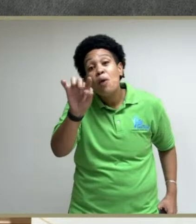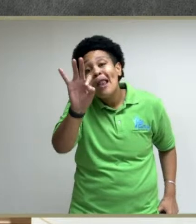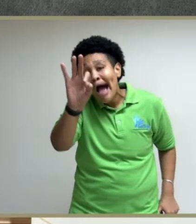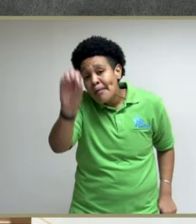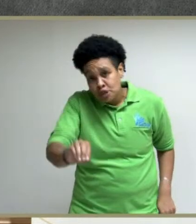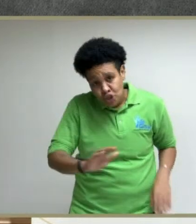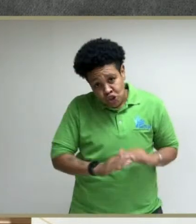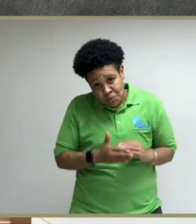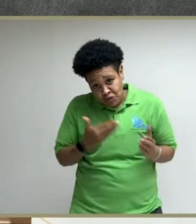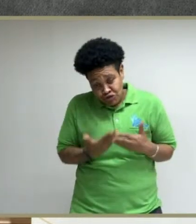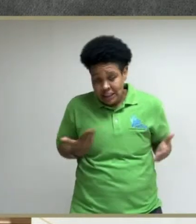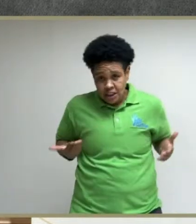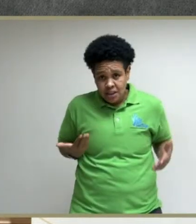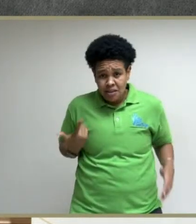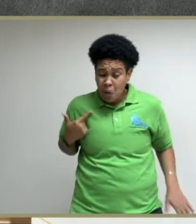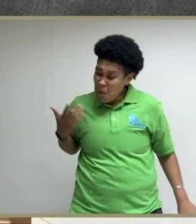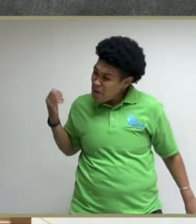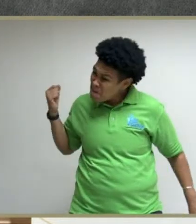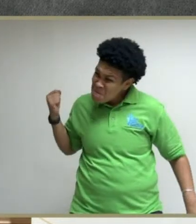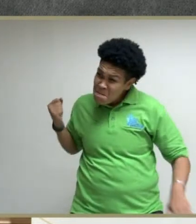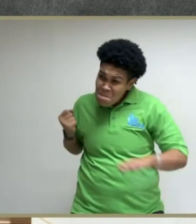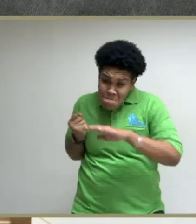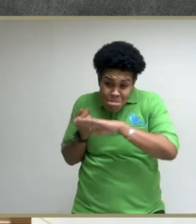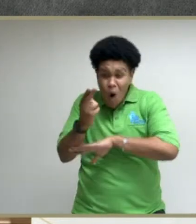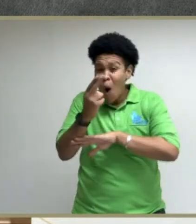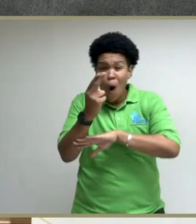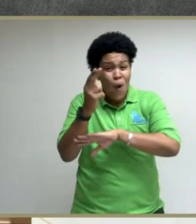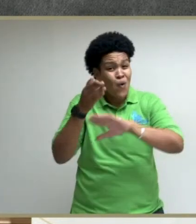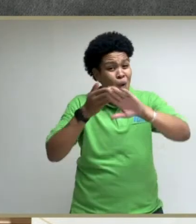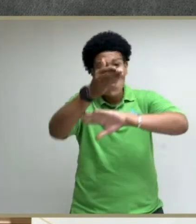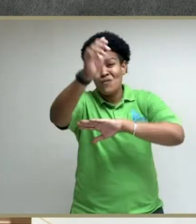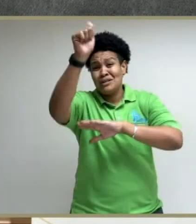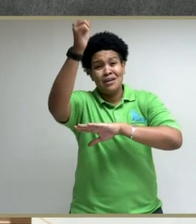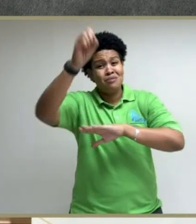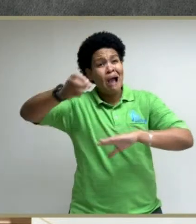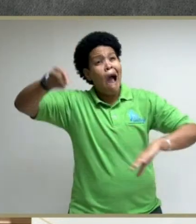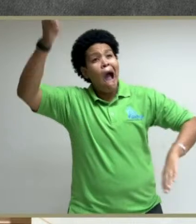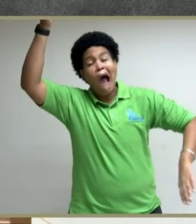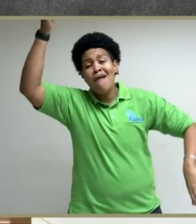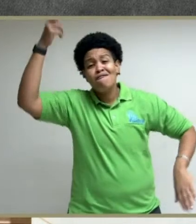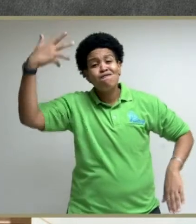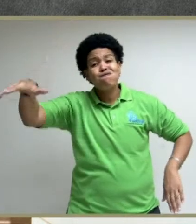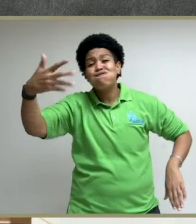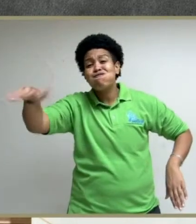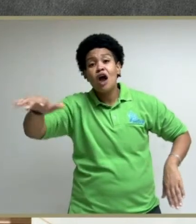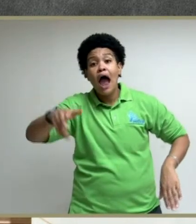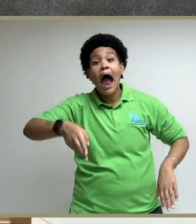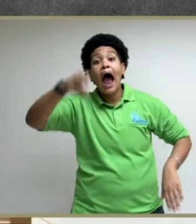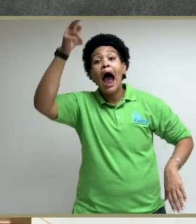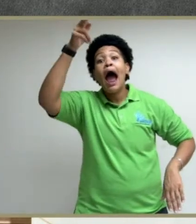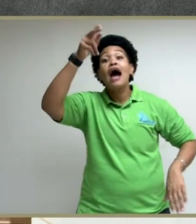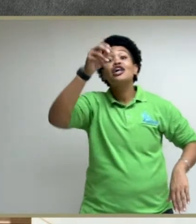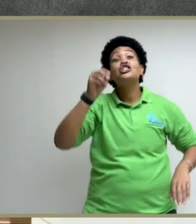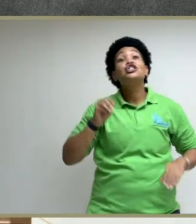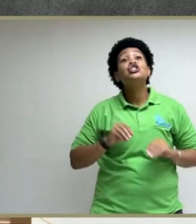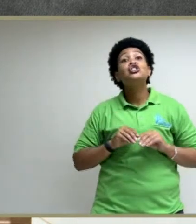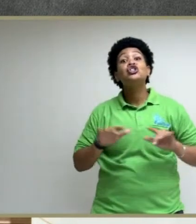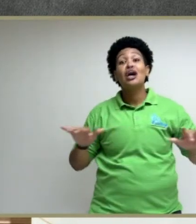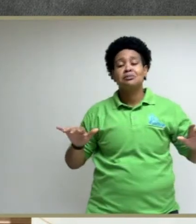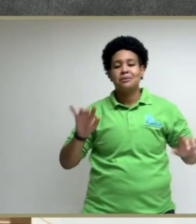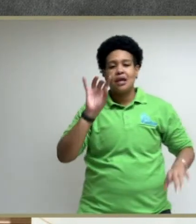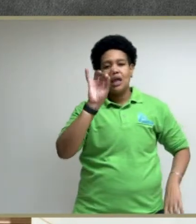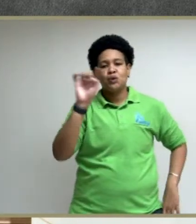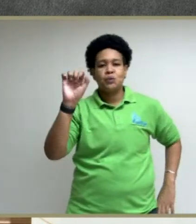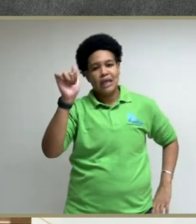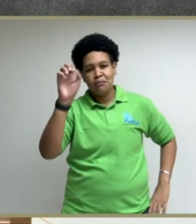38.9%. So we were way above the very high transmission. High transmission is 8 to 10%. Right